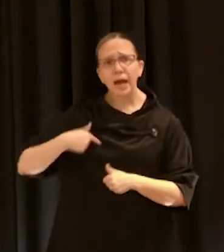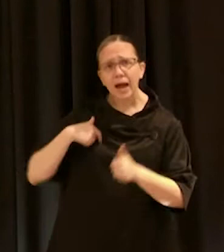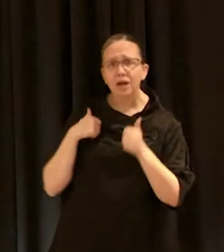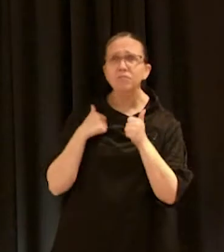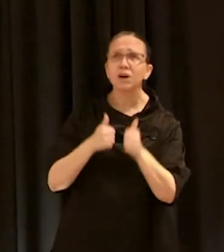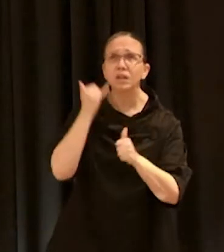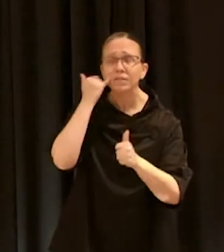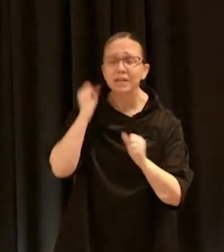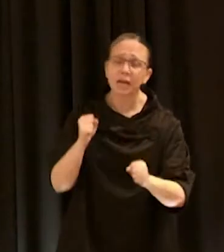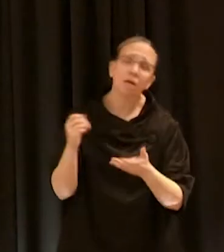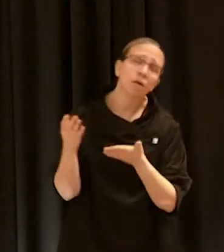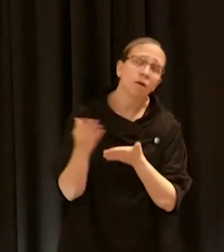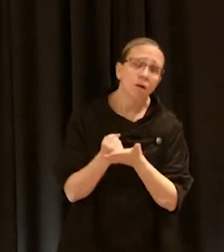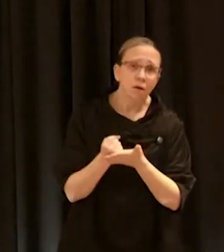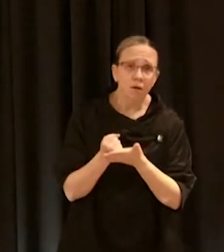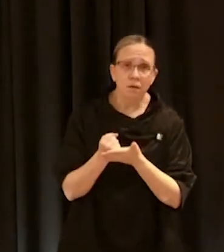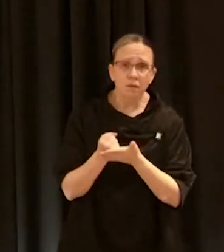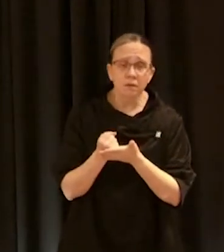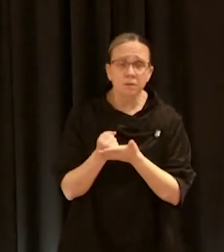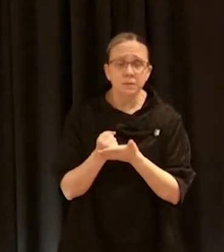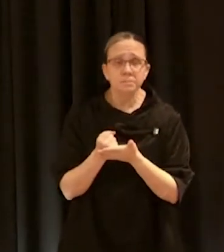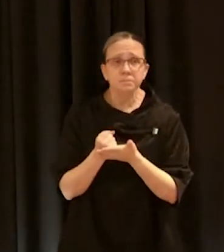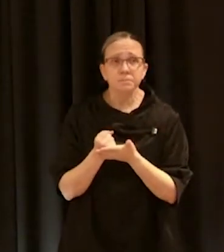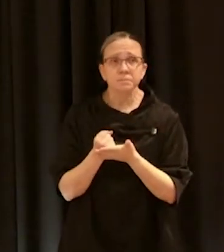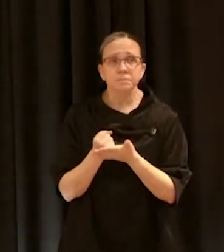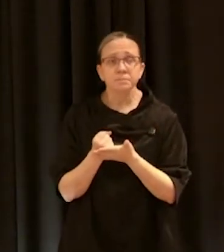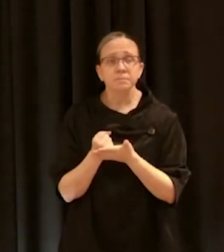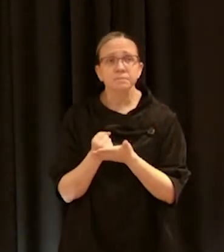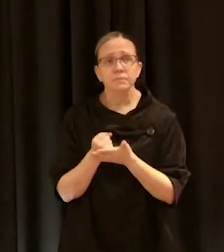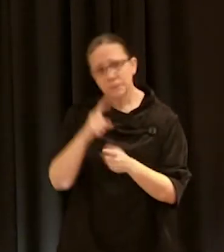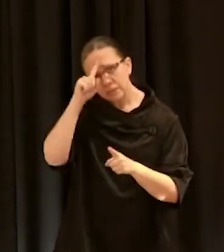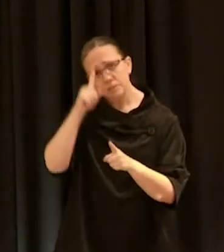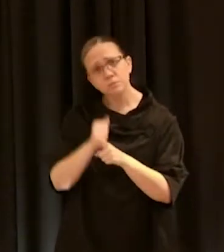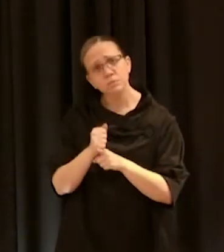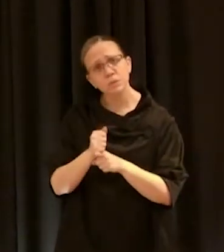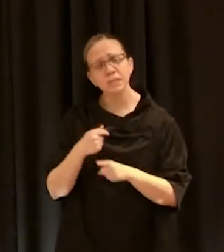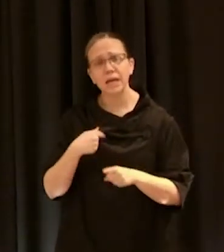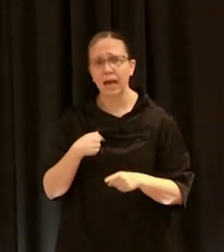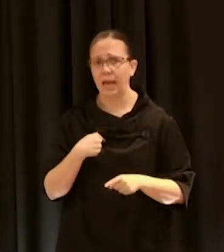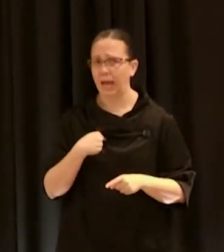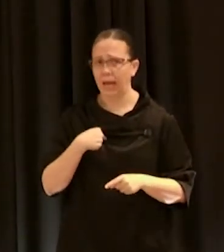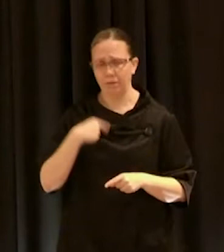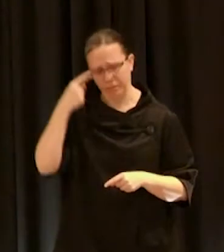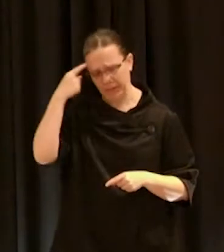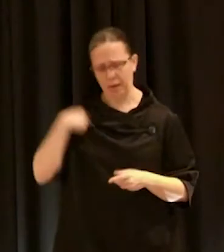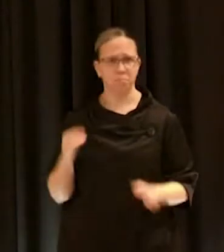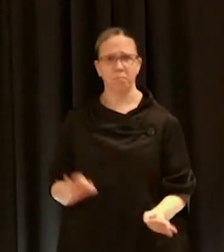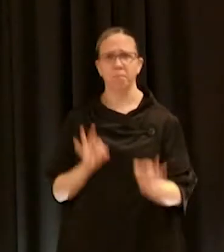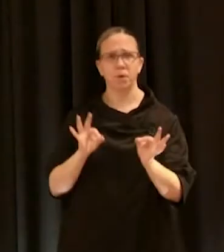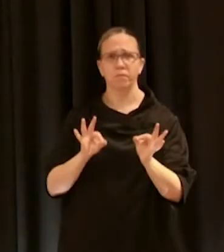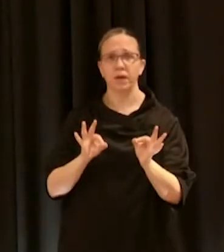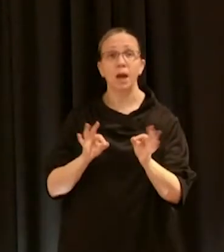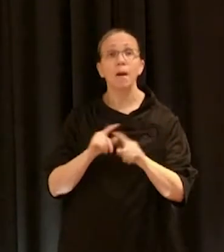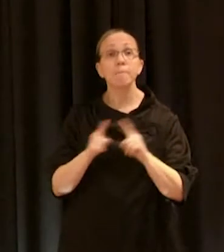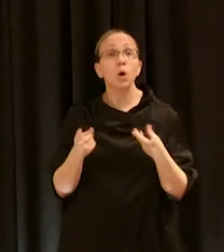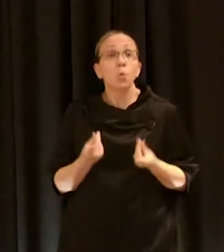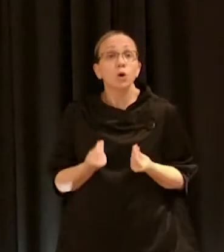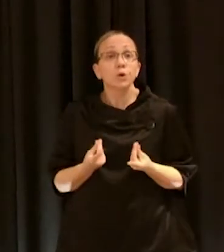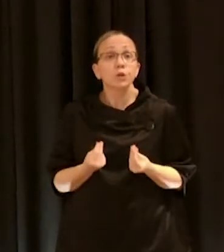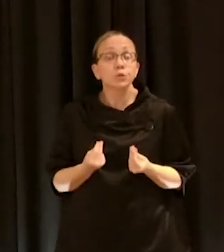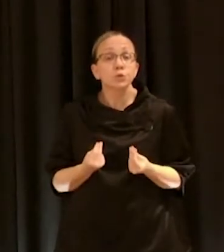after, if I may apprehend, that for which also am apprehended of Christ Jesus. Brethren, I count not myself to have apprehended, but this one thing I